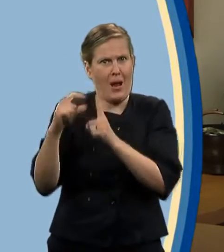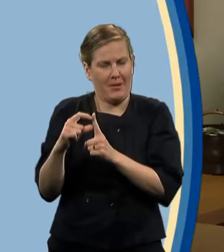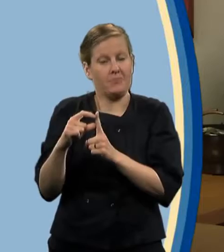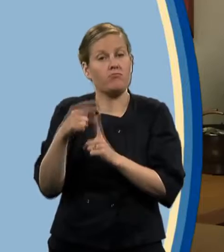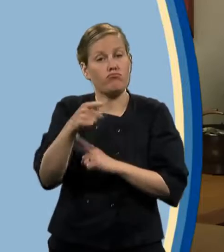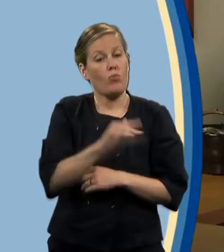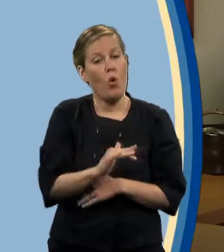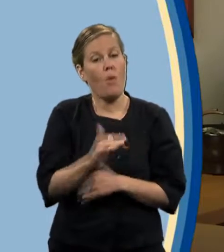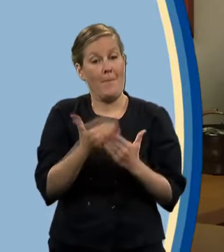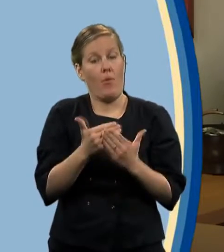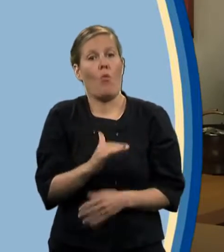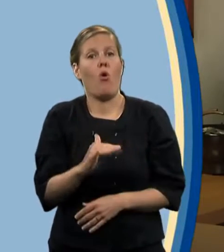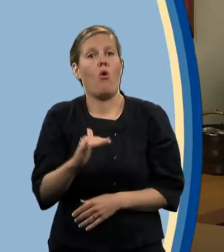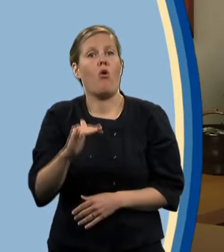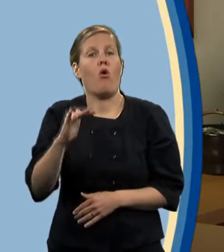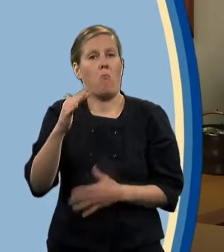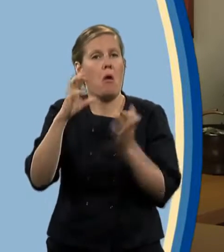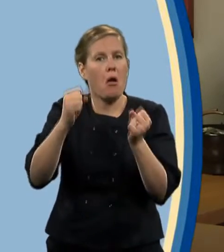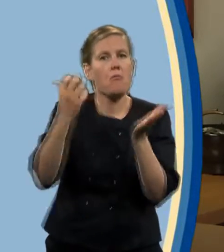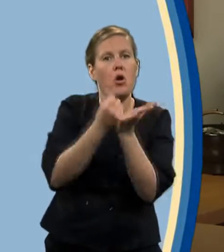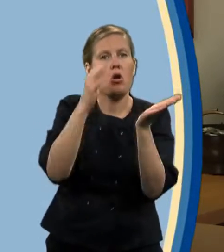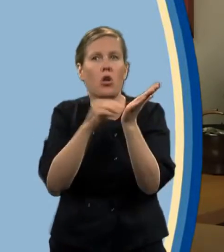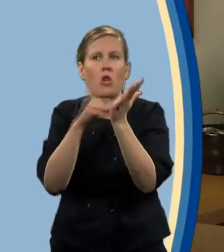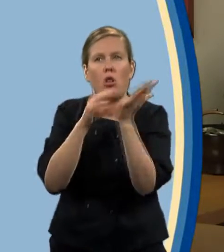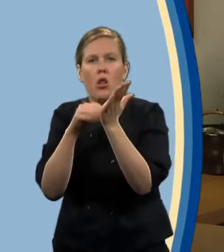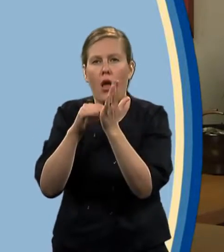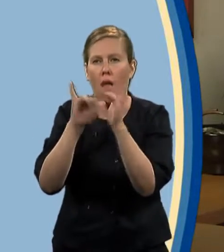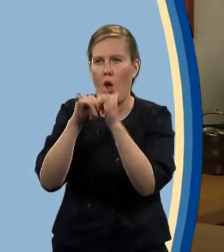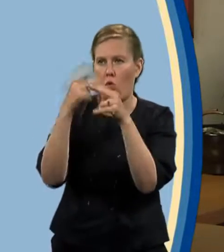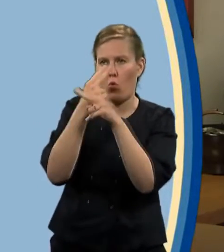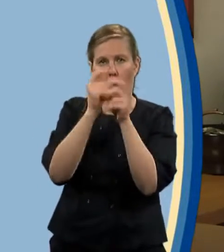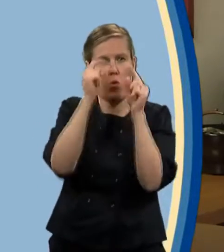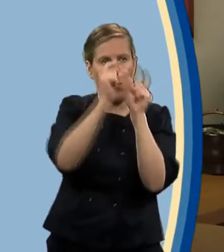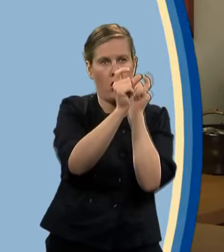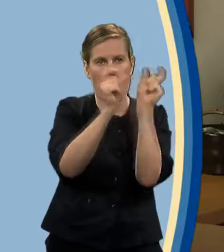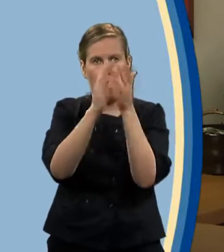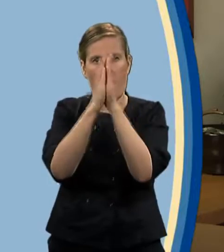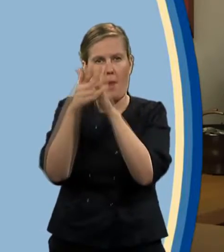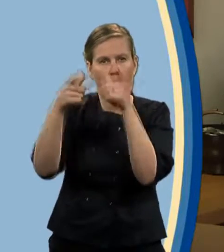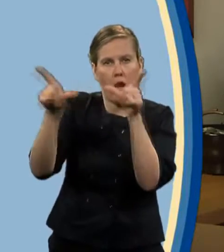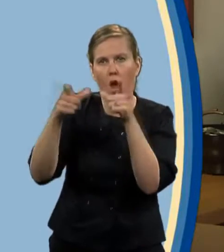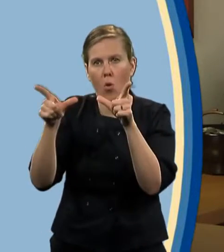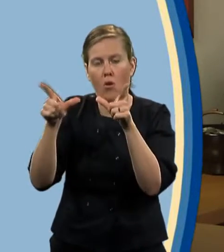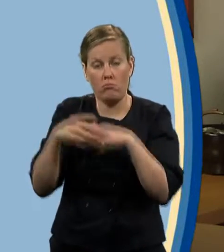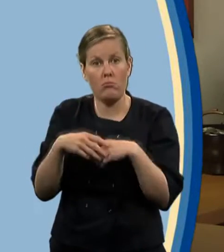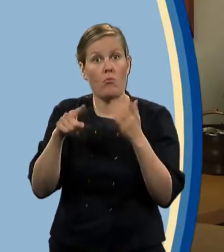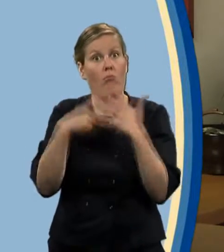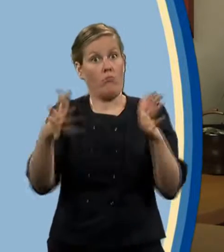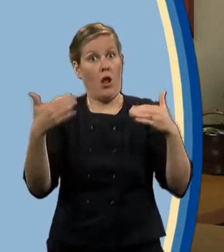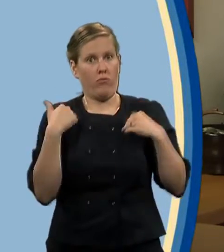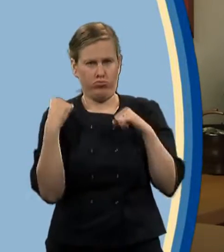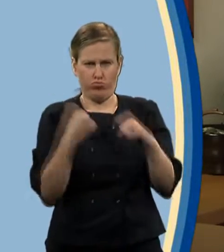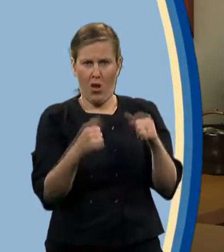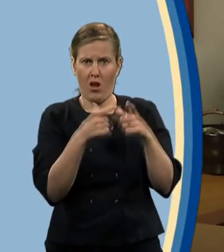will then evolve into having a stronger language utility, language ability. Following from having